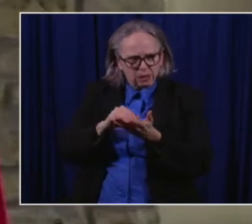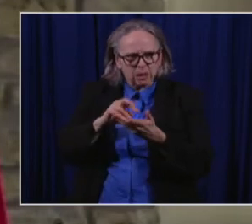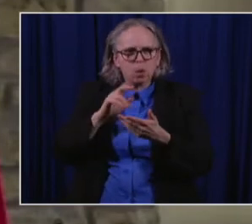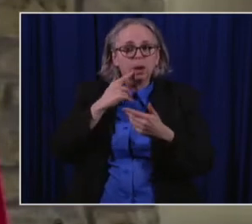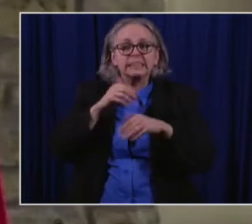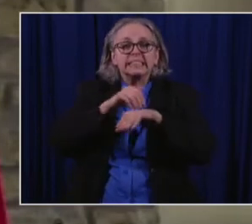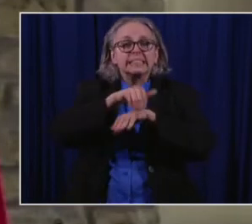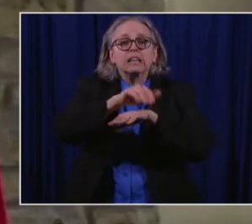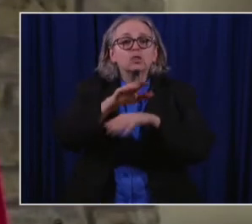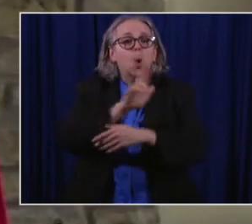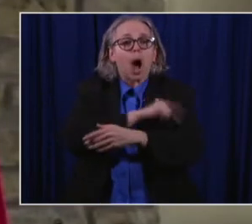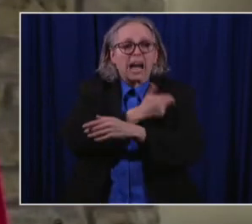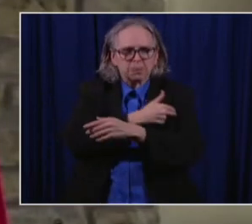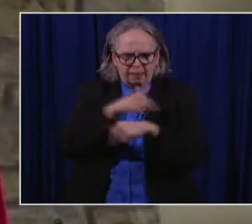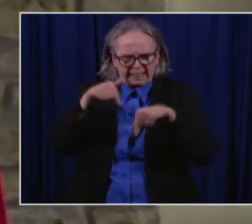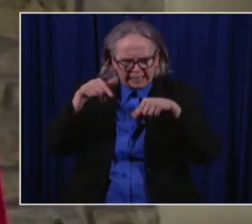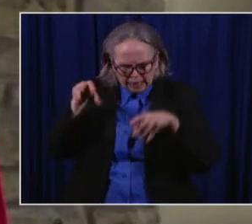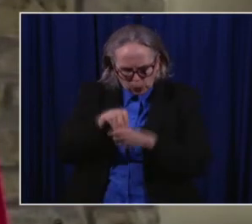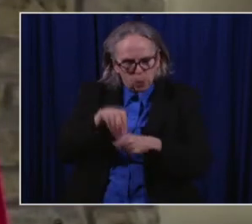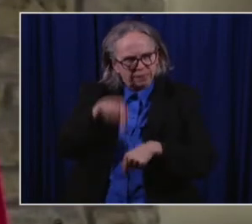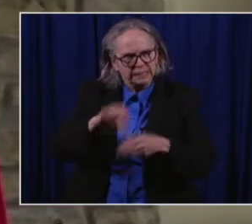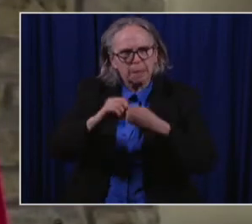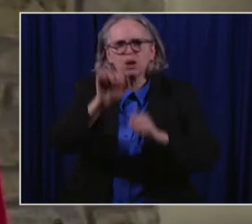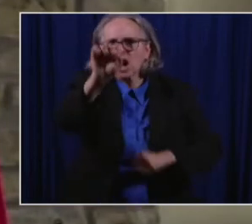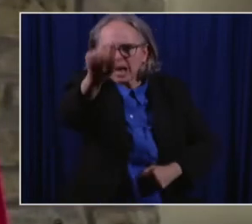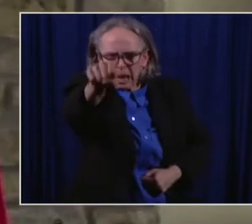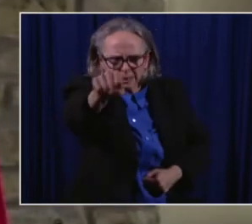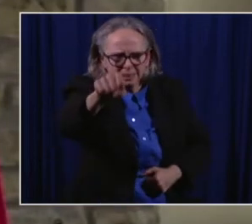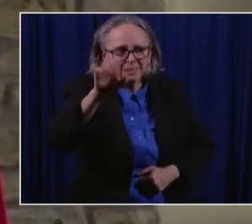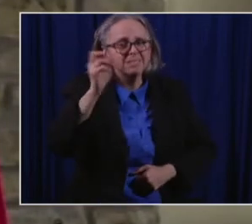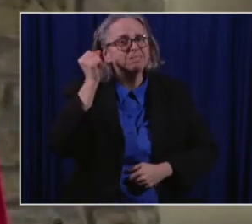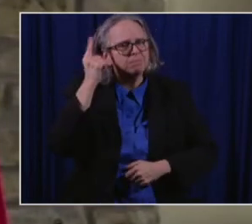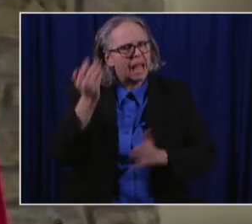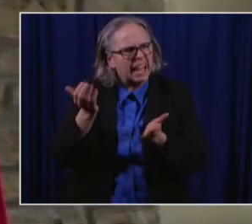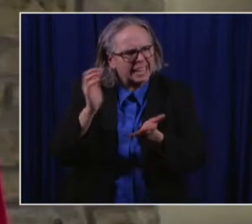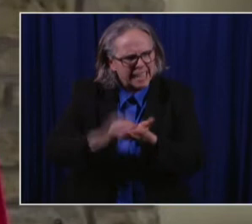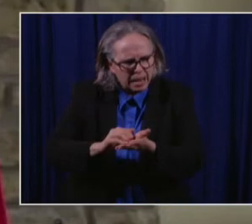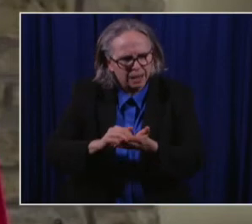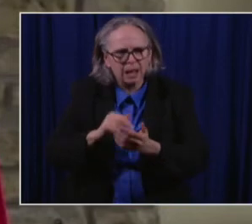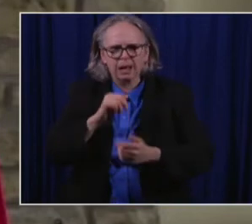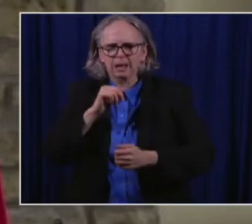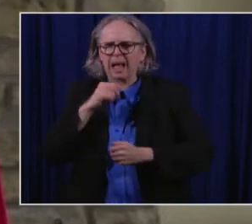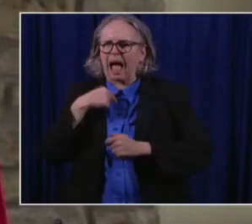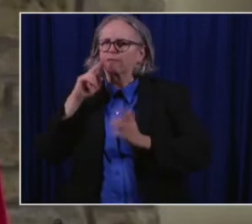is 98,000, but again, I will double check on that.